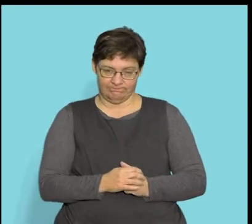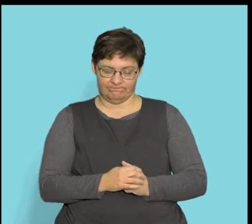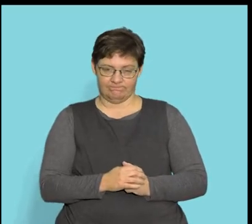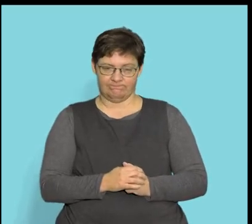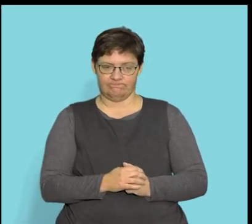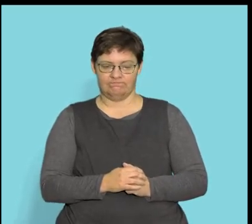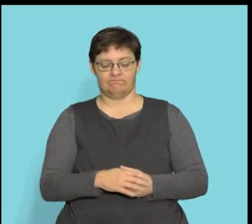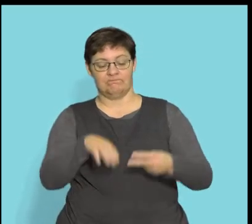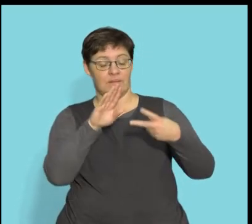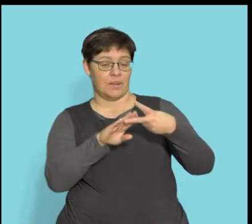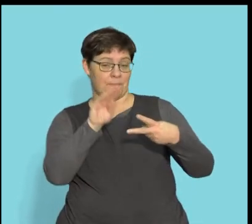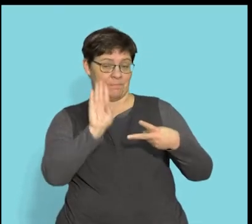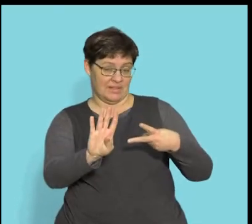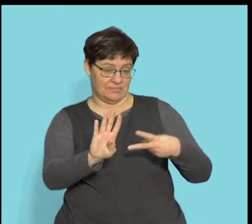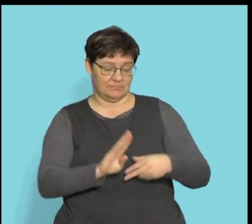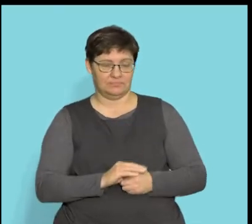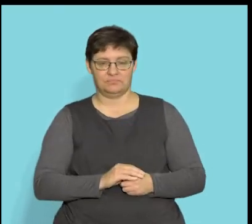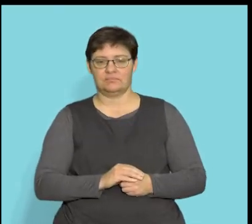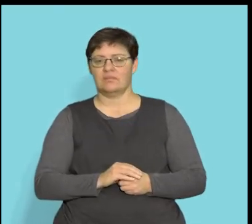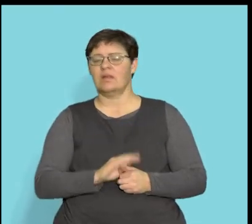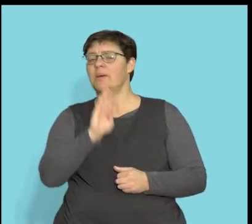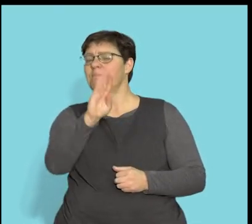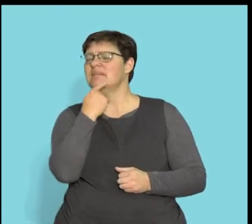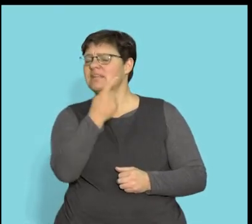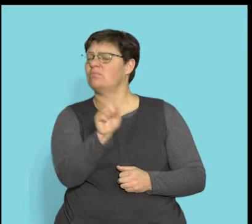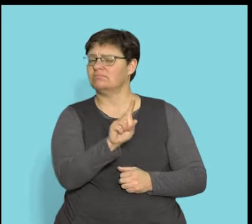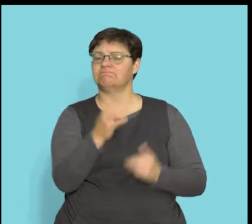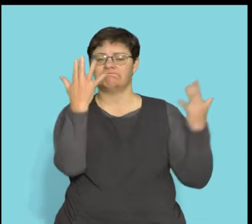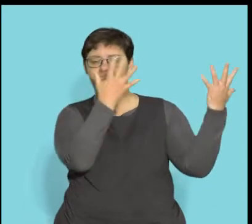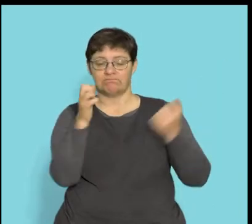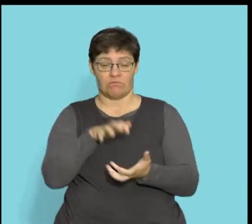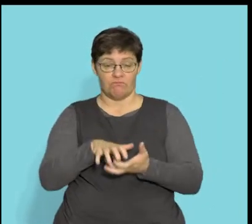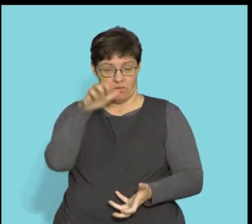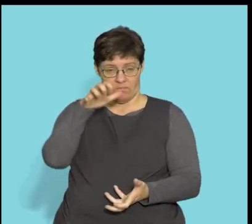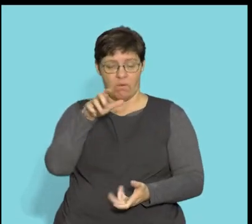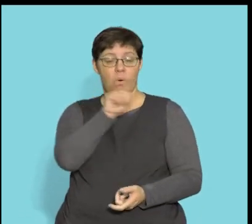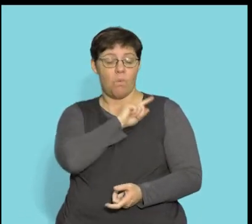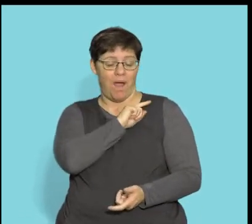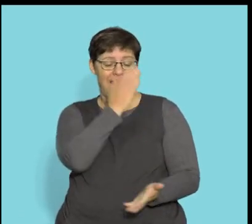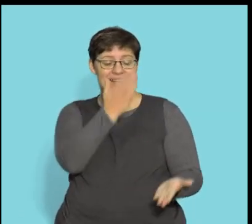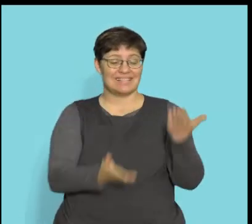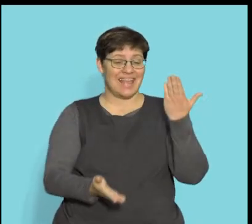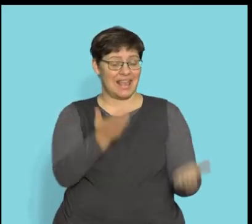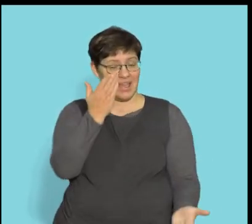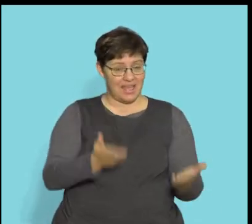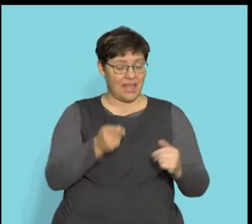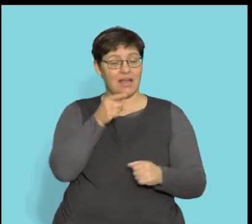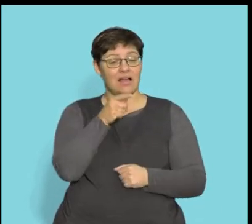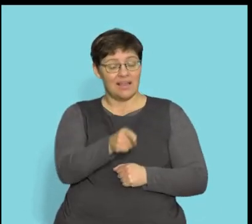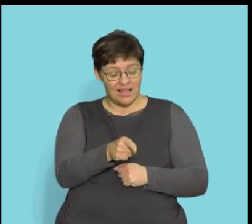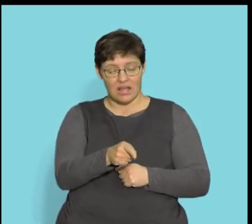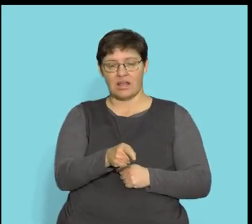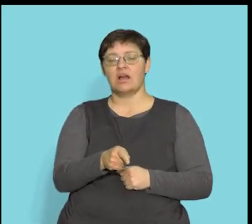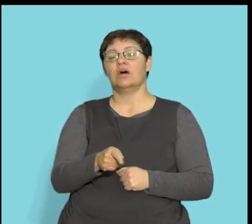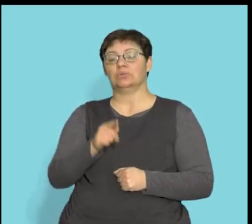Let's go to B. So it says, calculate the volume of the rectangular prism if the length, height,